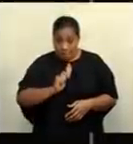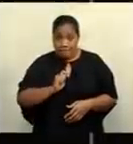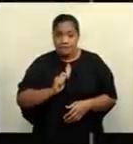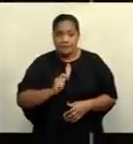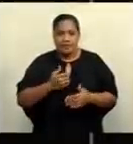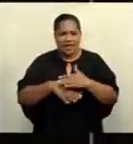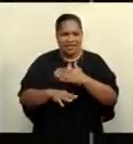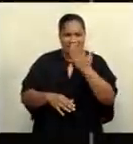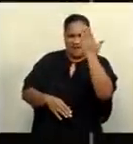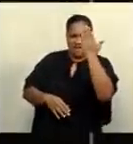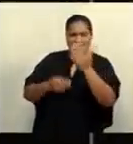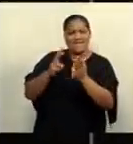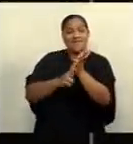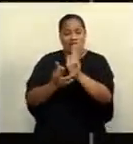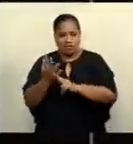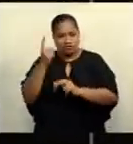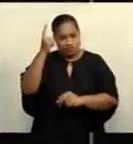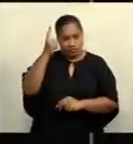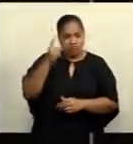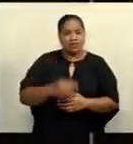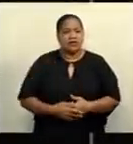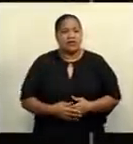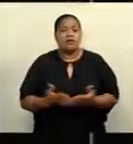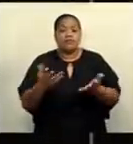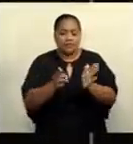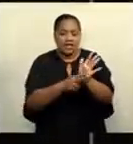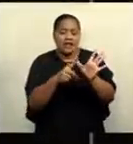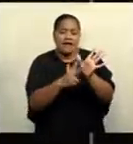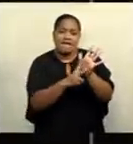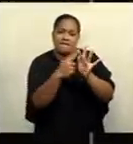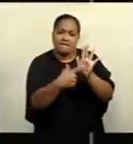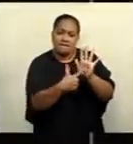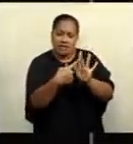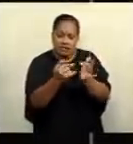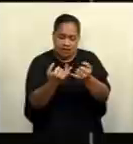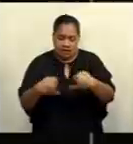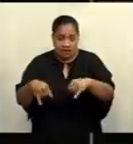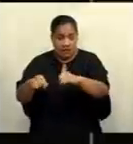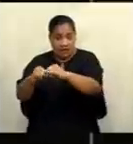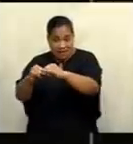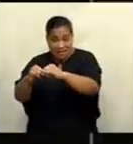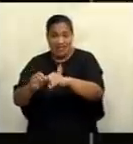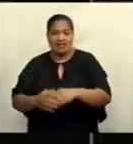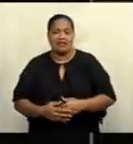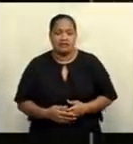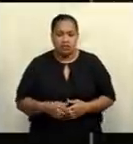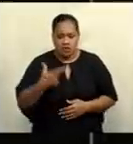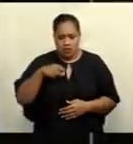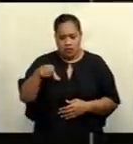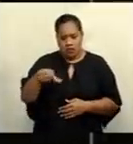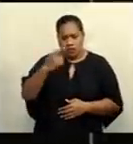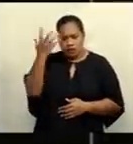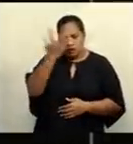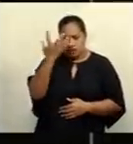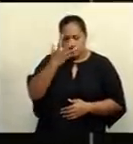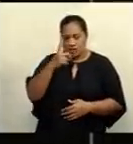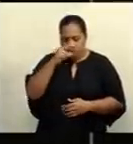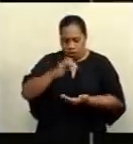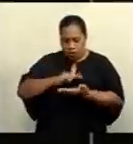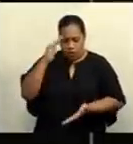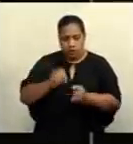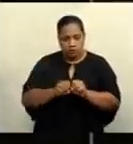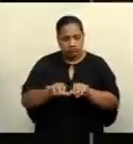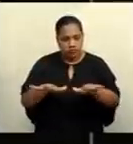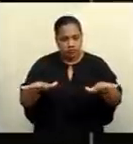in SOMOSOMO village on the Viti Island as fear mounts for a possible increase in COVID-19 infections.